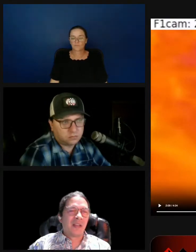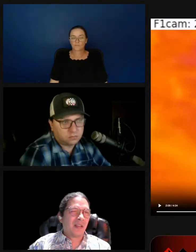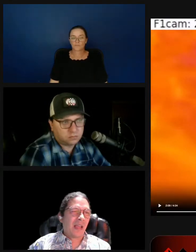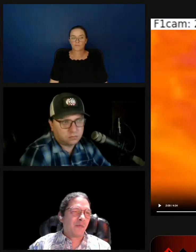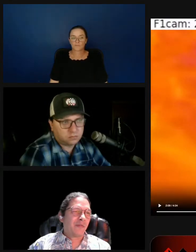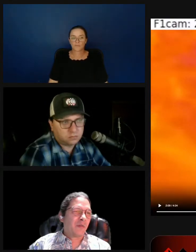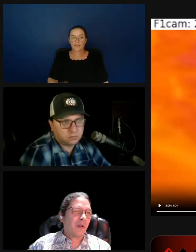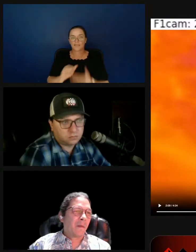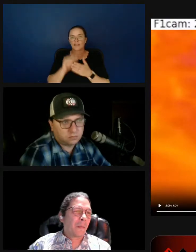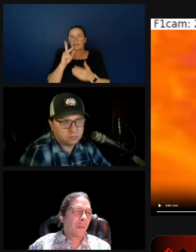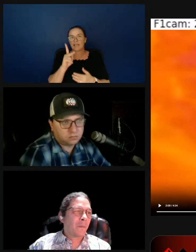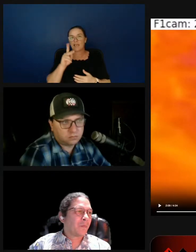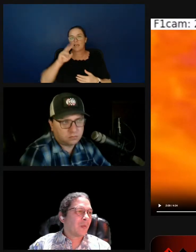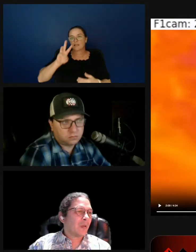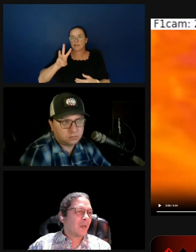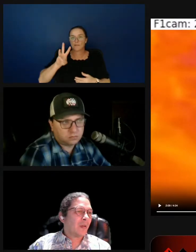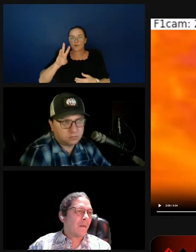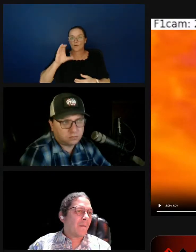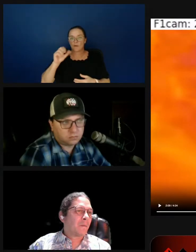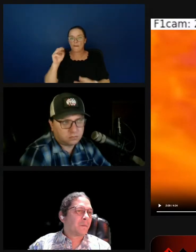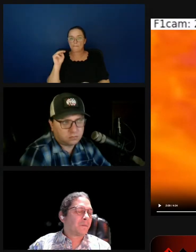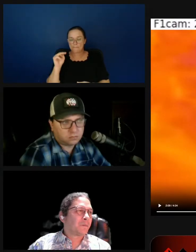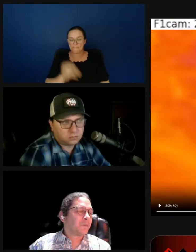KW camera view there.